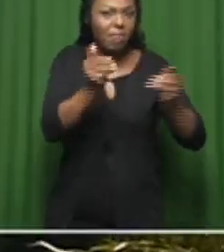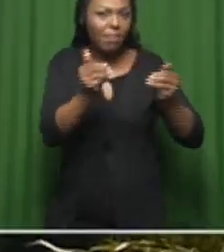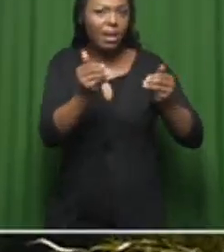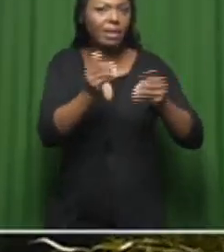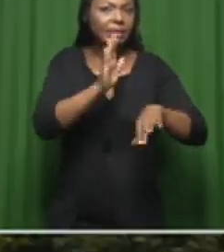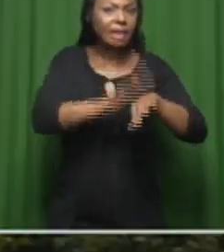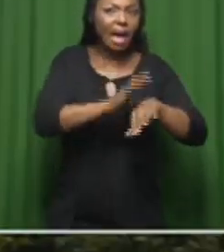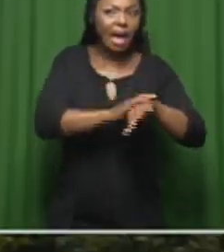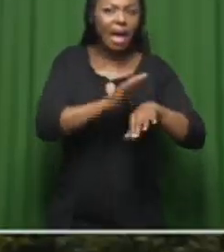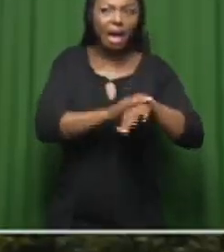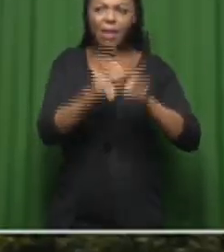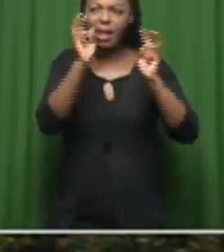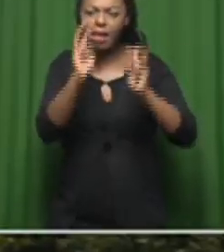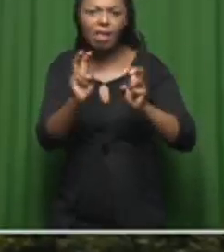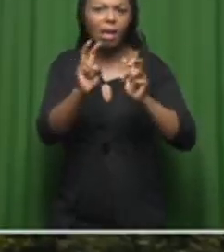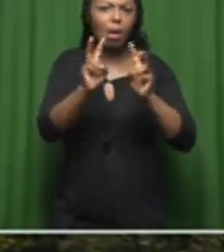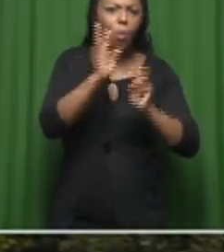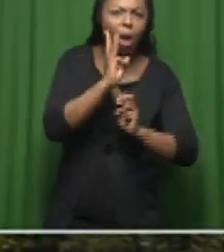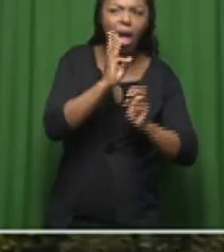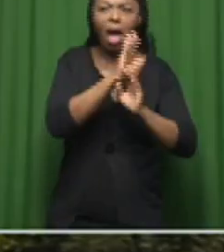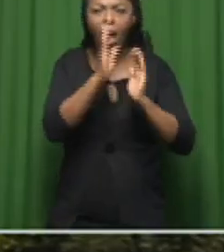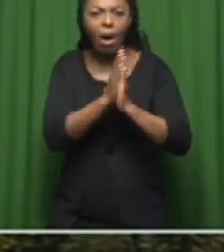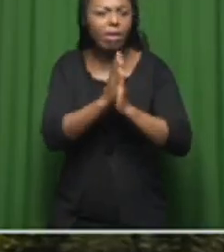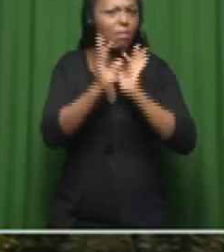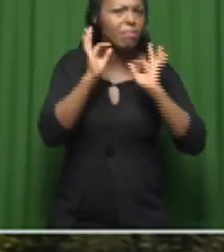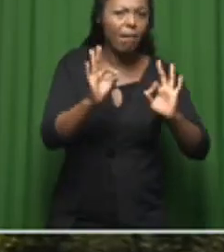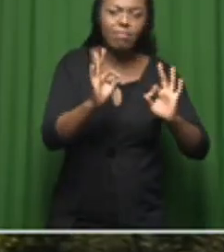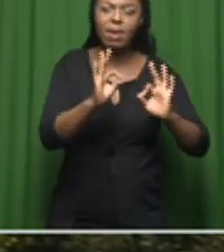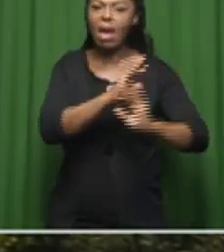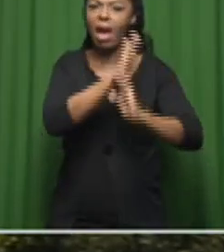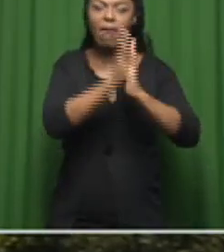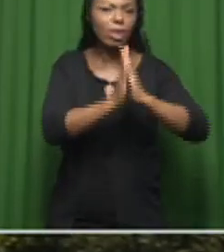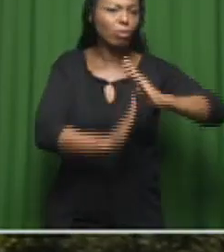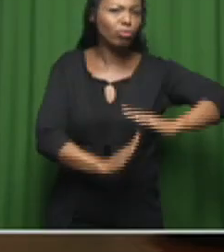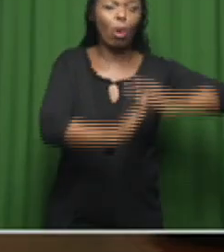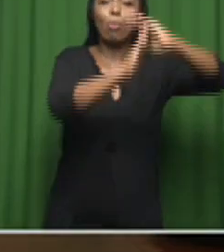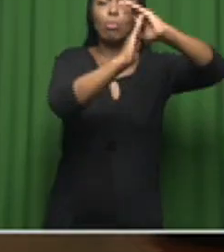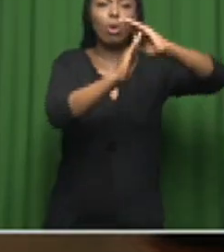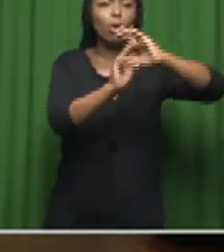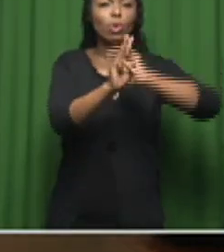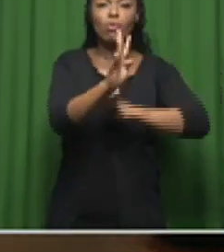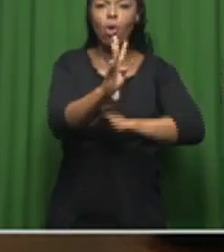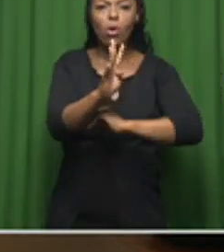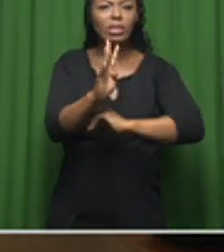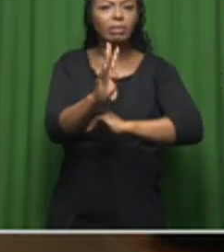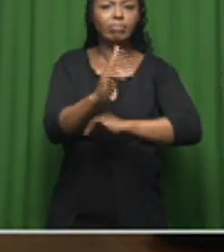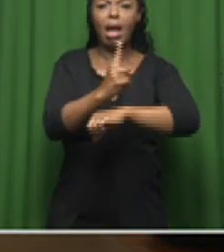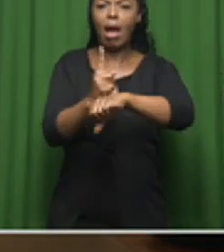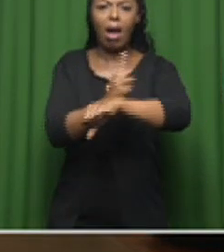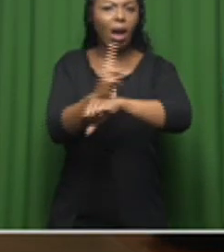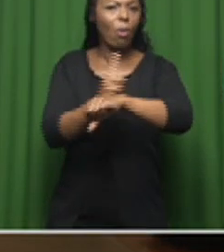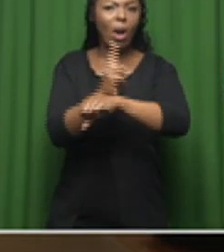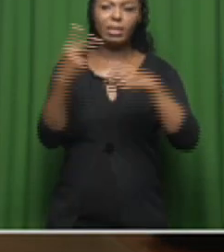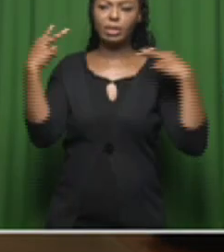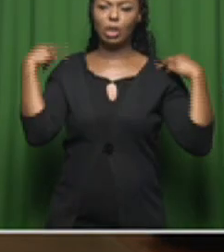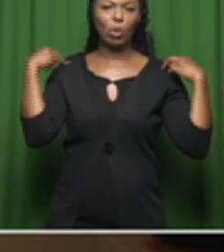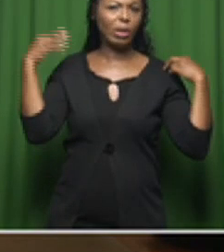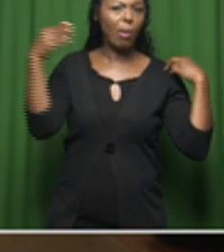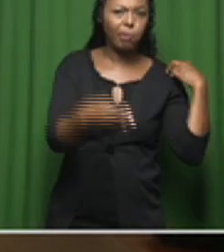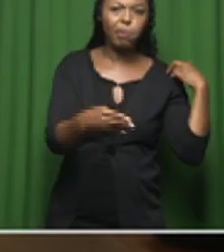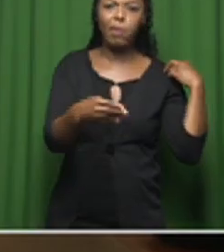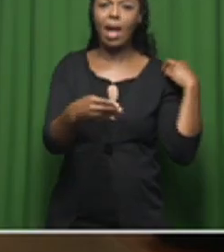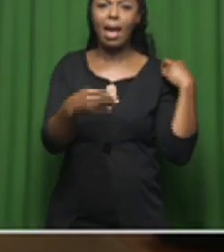time. They make sure that everything is at its top level. There's 24/7 security in the building. There are cleaners within the